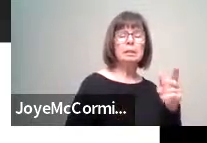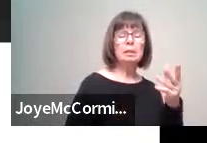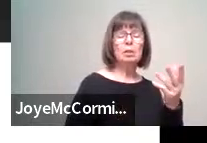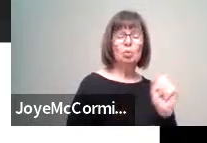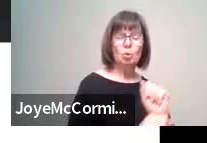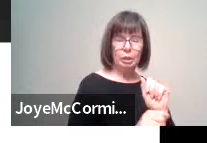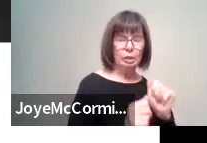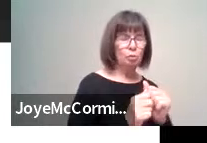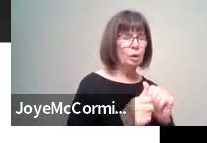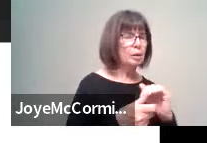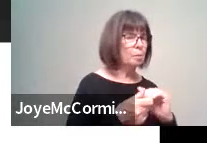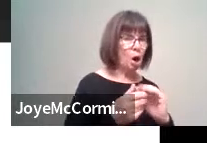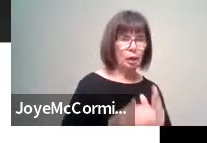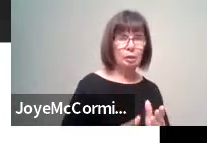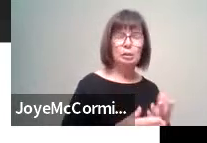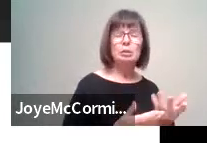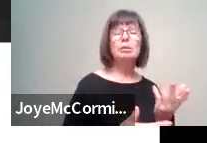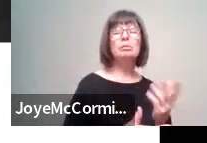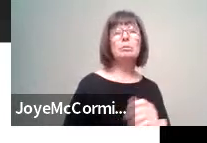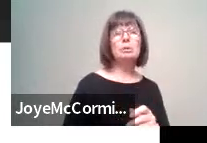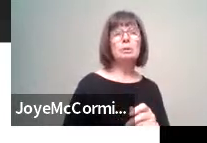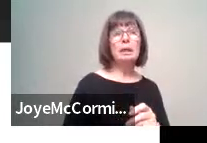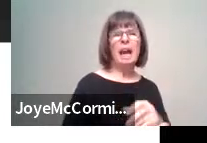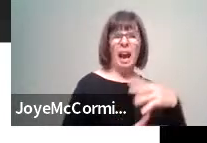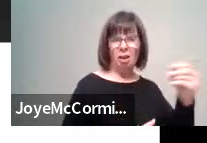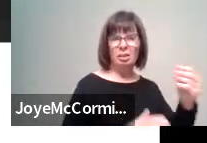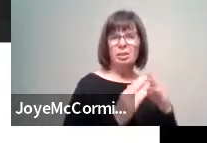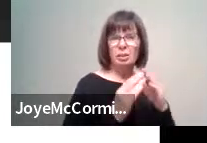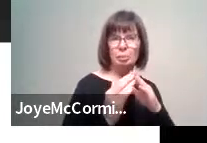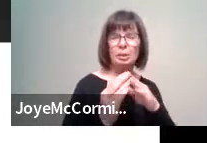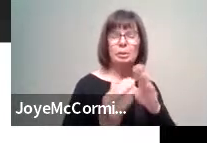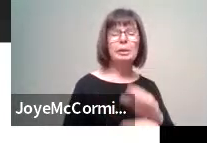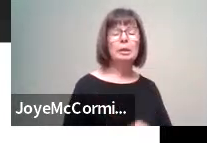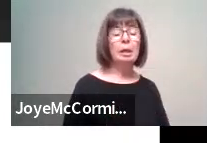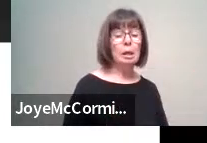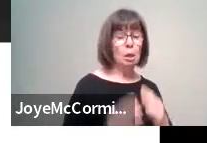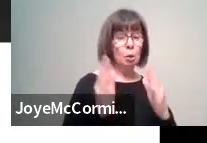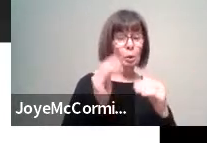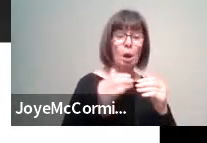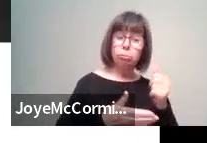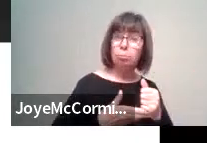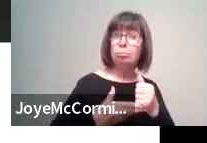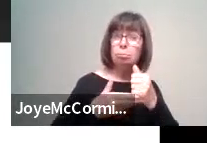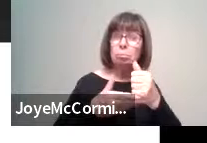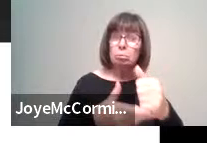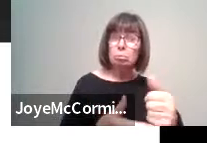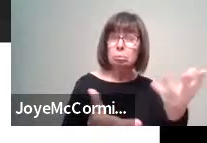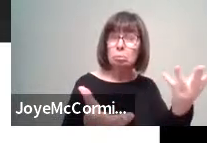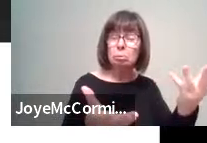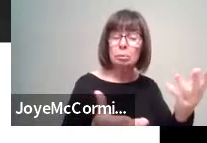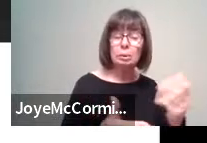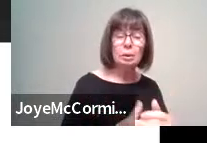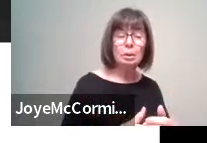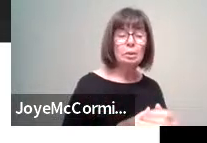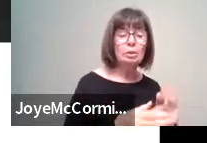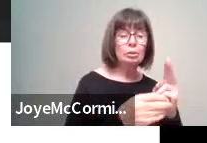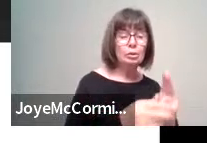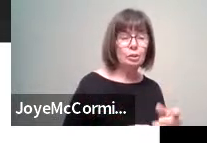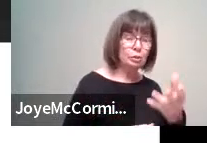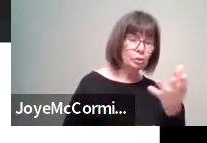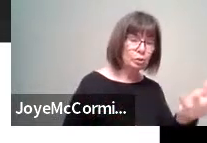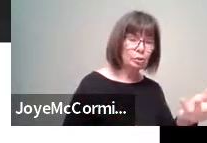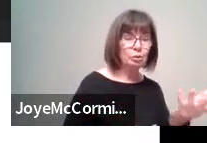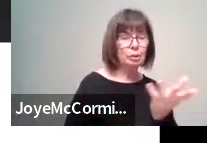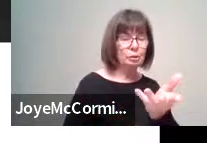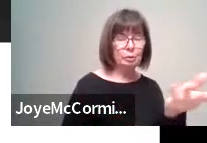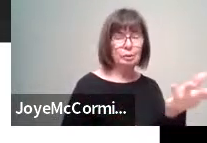community. And we hope that this is helpful to use infographics for